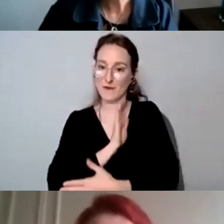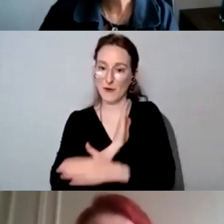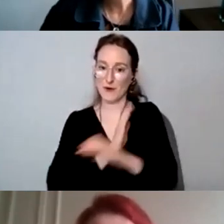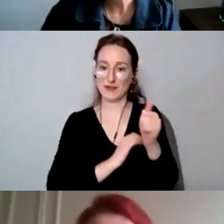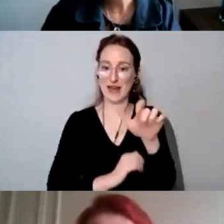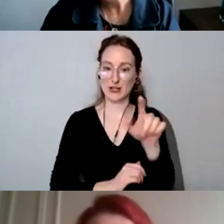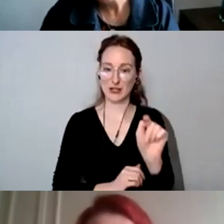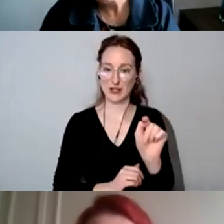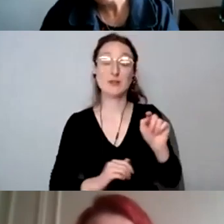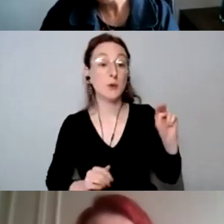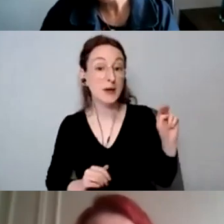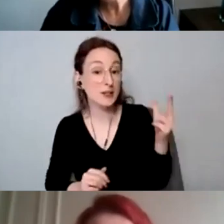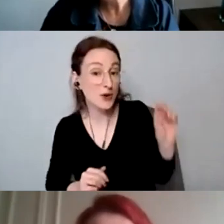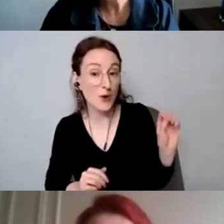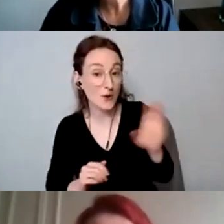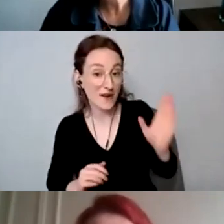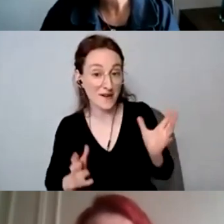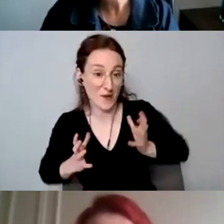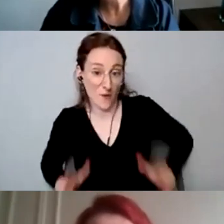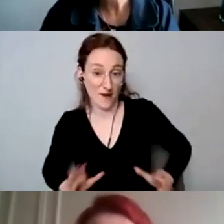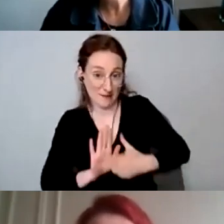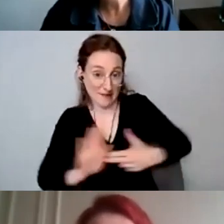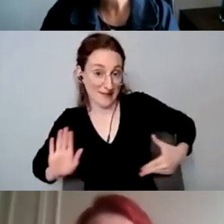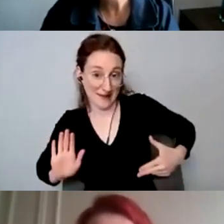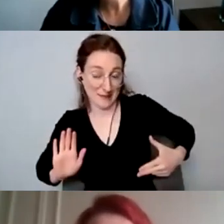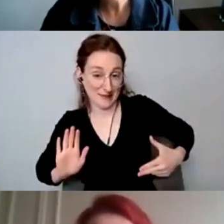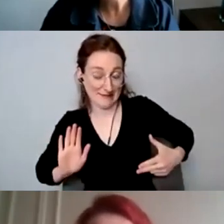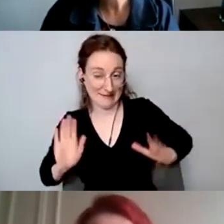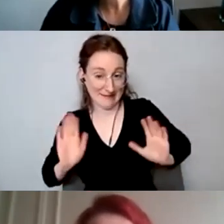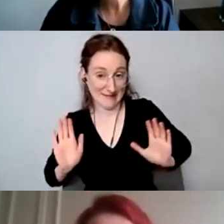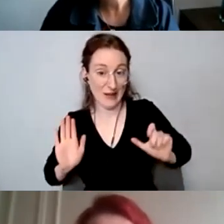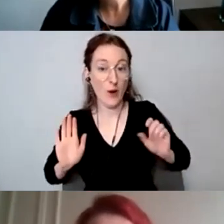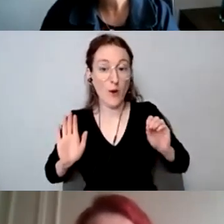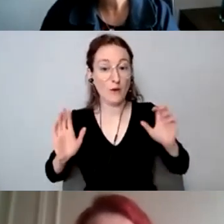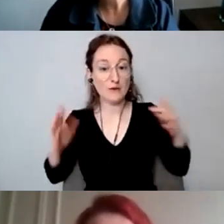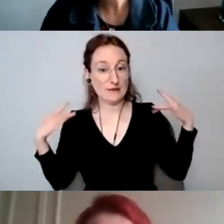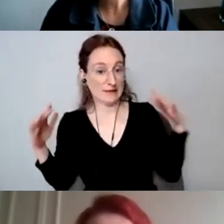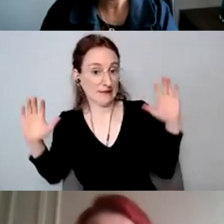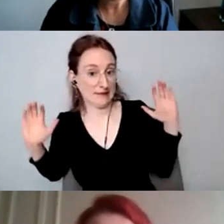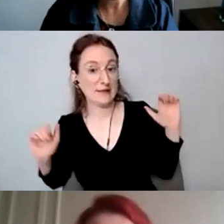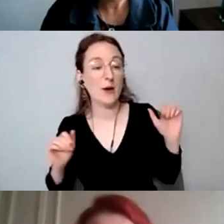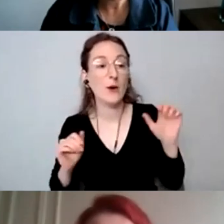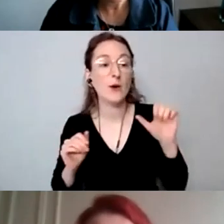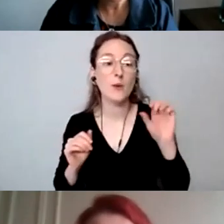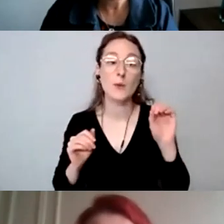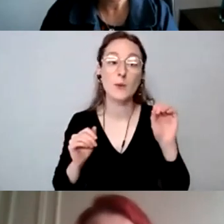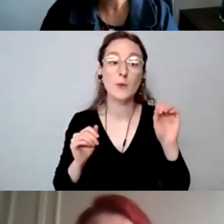who did not do what the state recognized as political activity, so did something that is